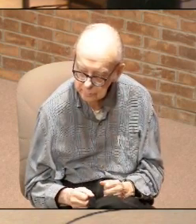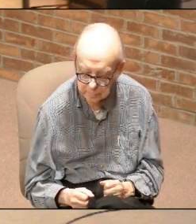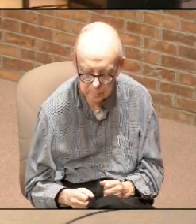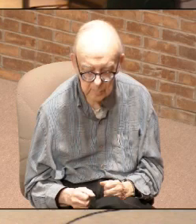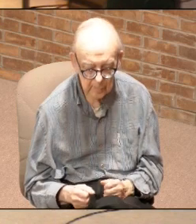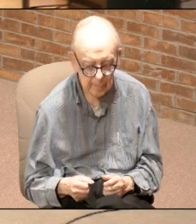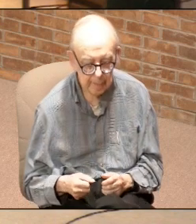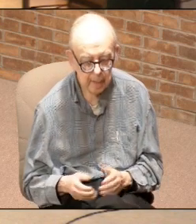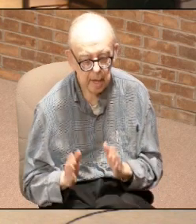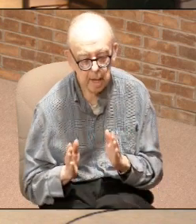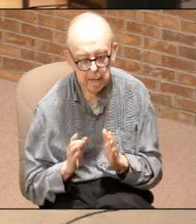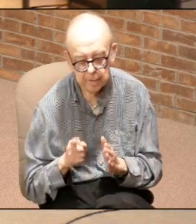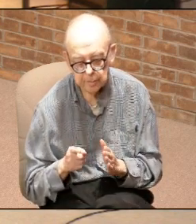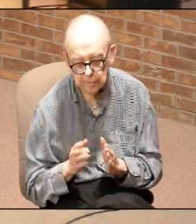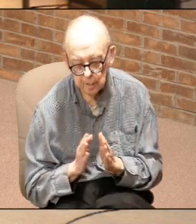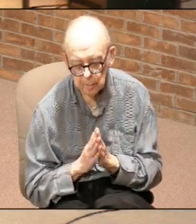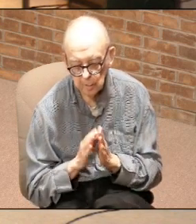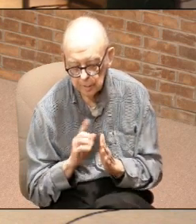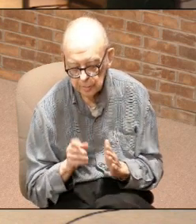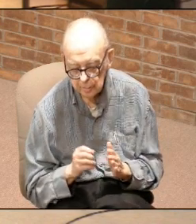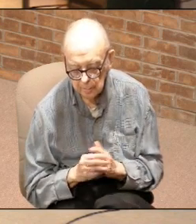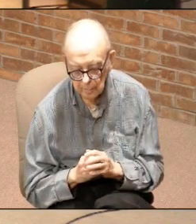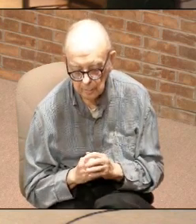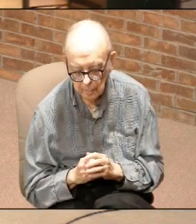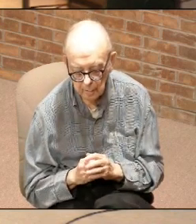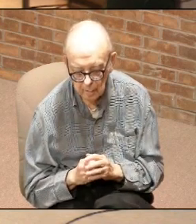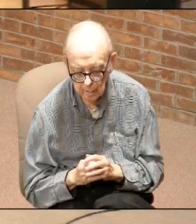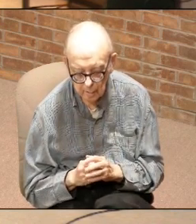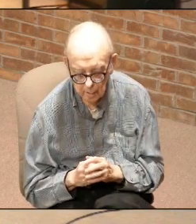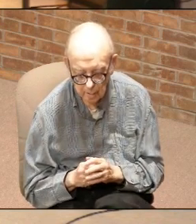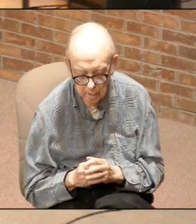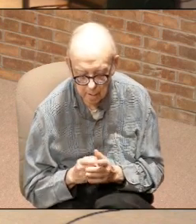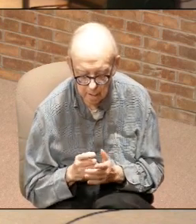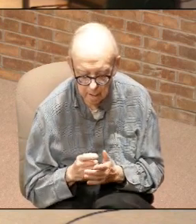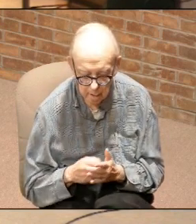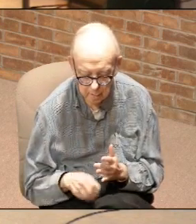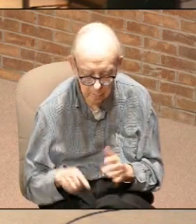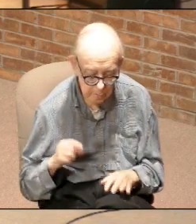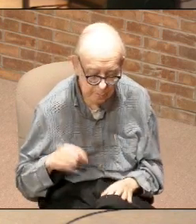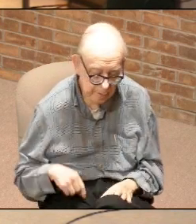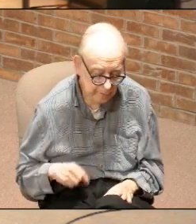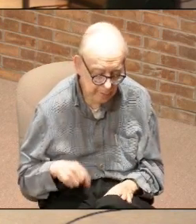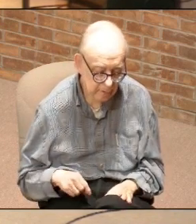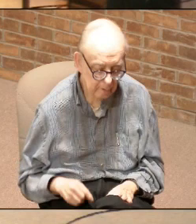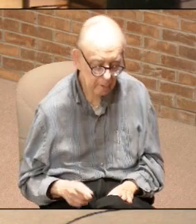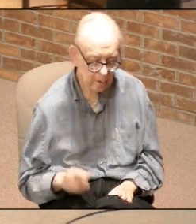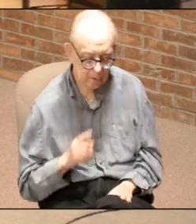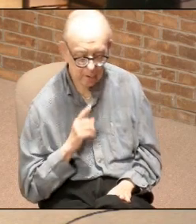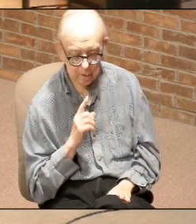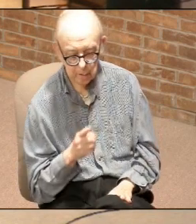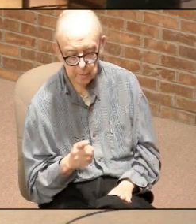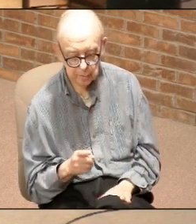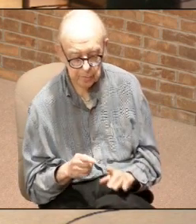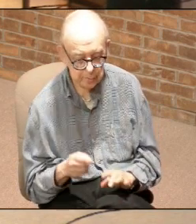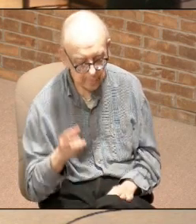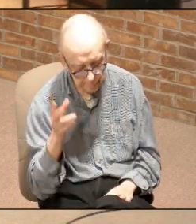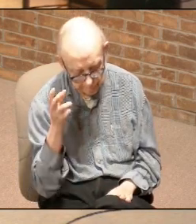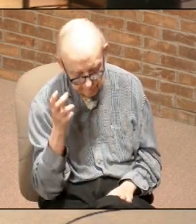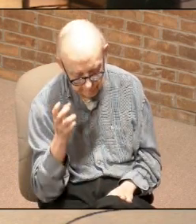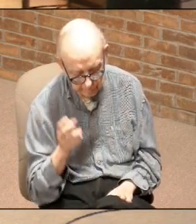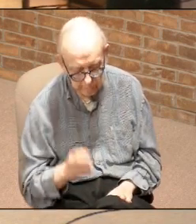let me ask you this question what benefit is it to the devil